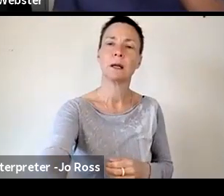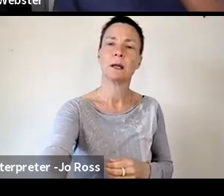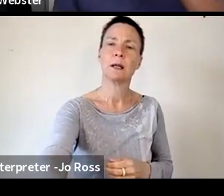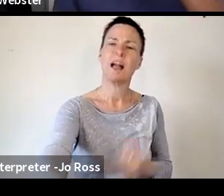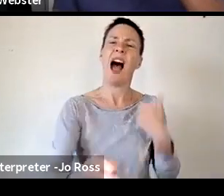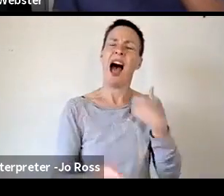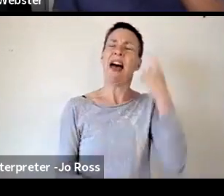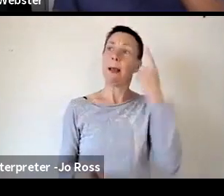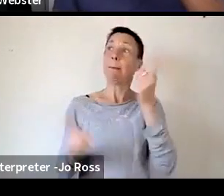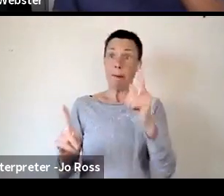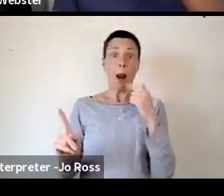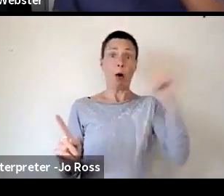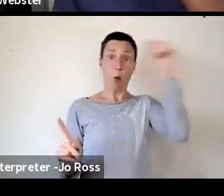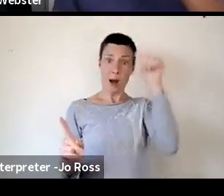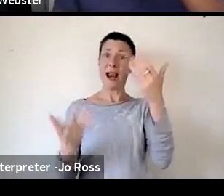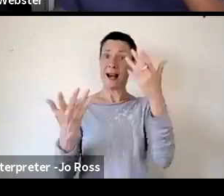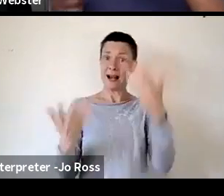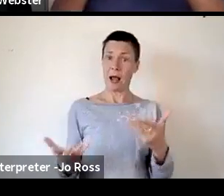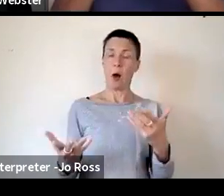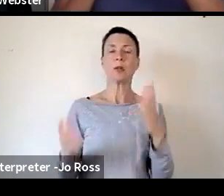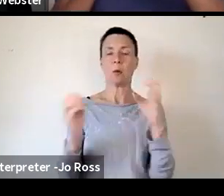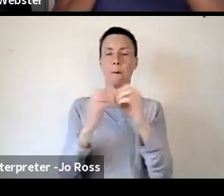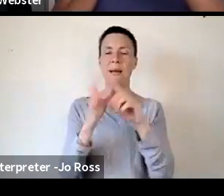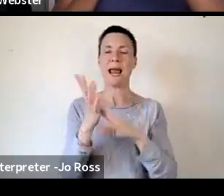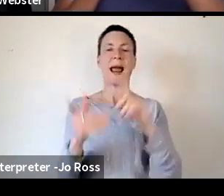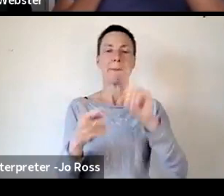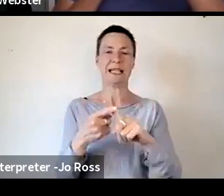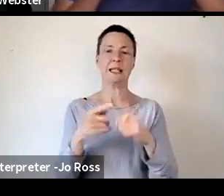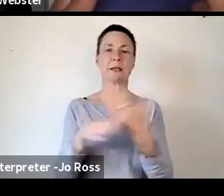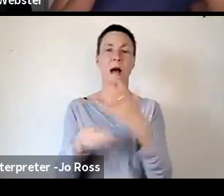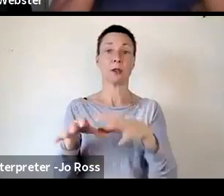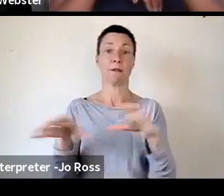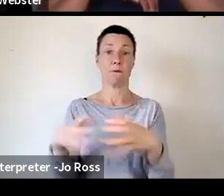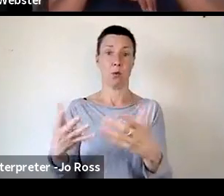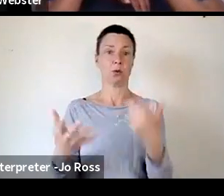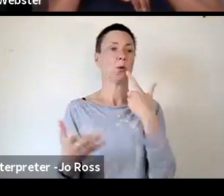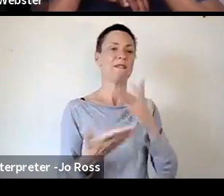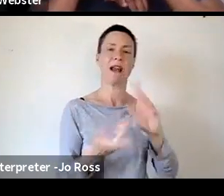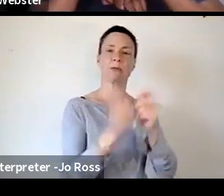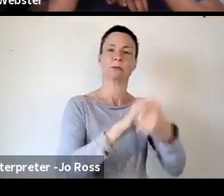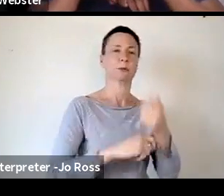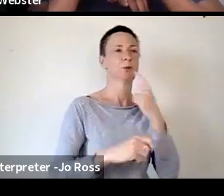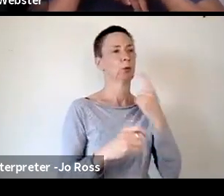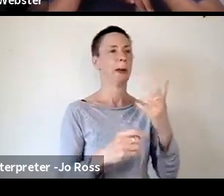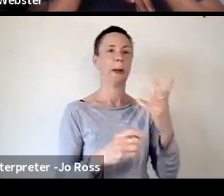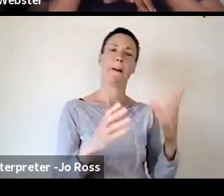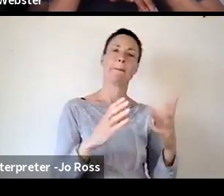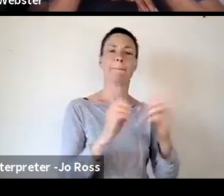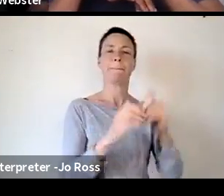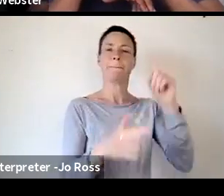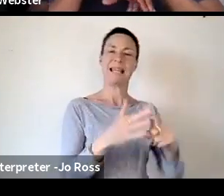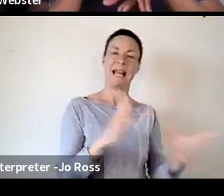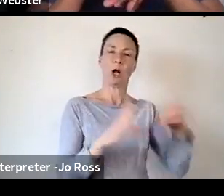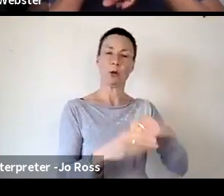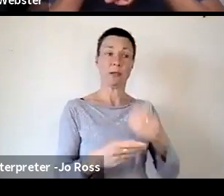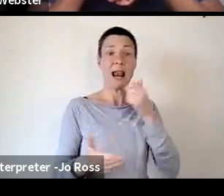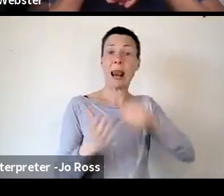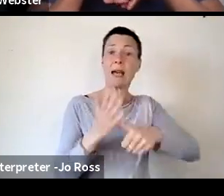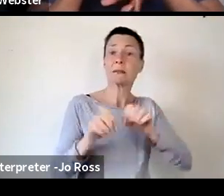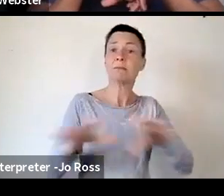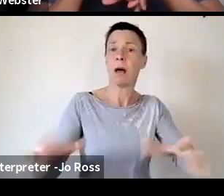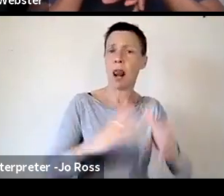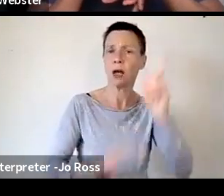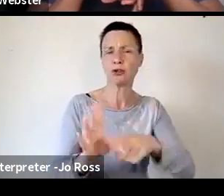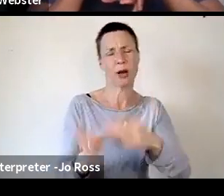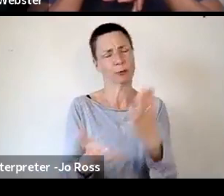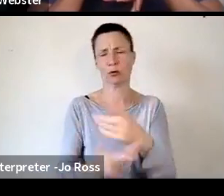Like, so the BAME TV Task Force, who have now been rebranded to Be Inclusive, sent out a letter last year that I'm sure everyone knows